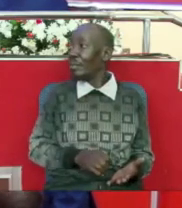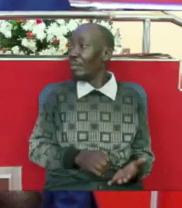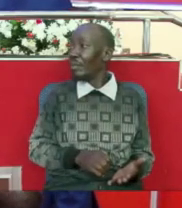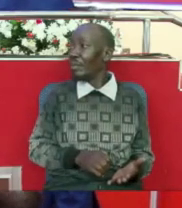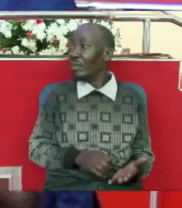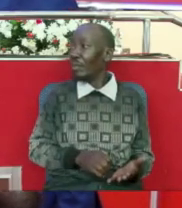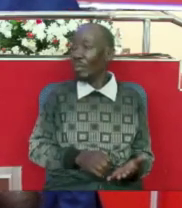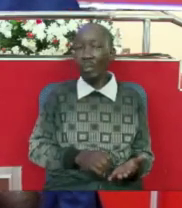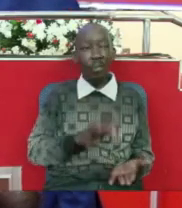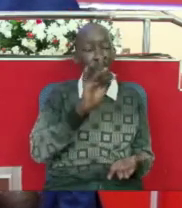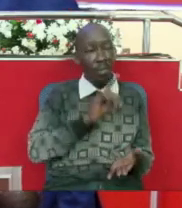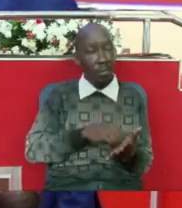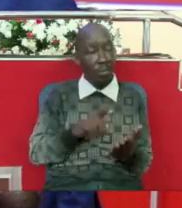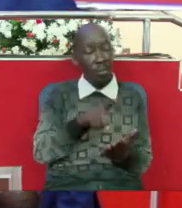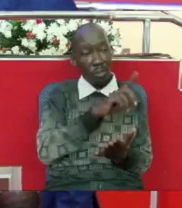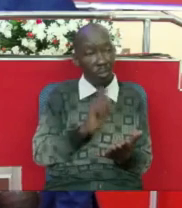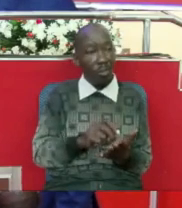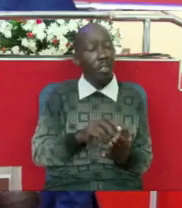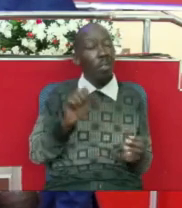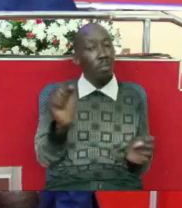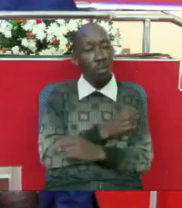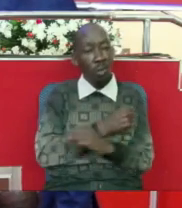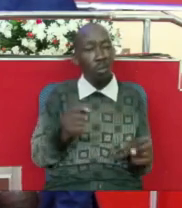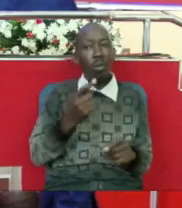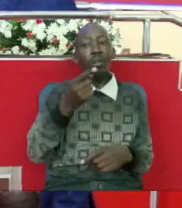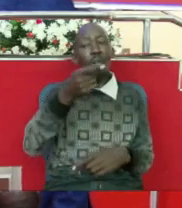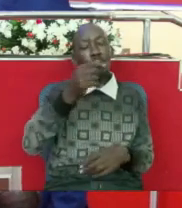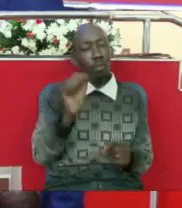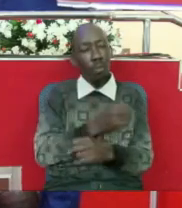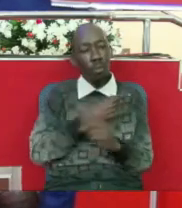And then put impossible for God to lie.